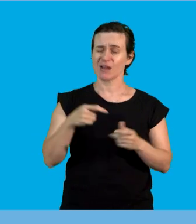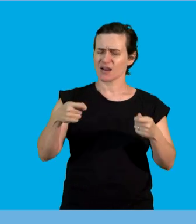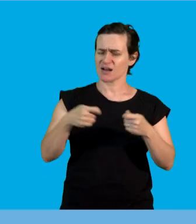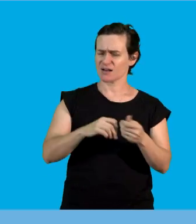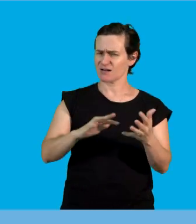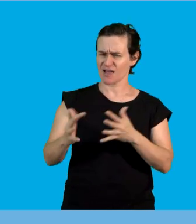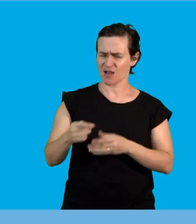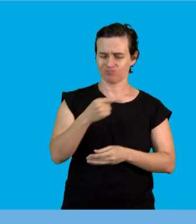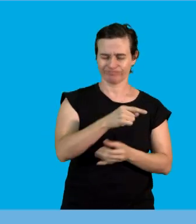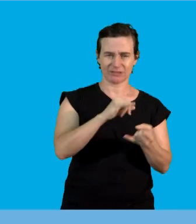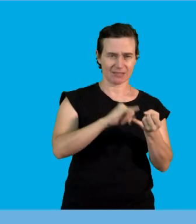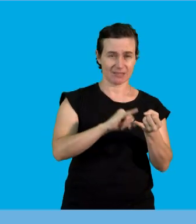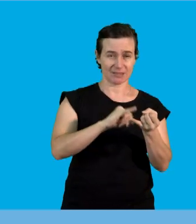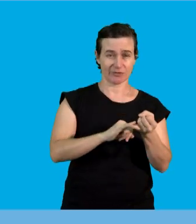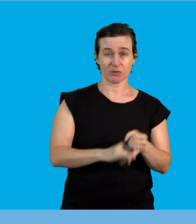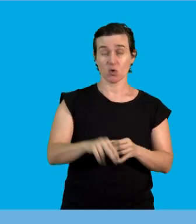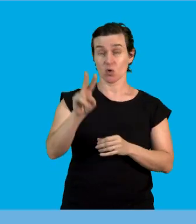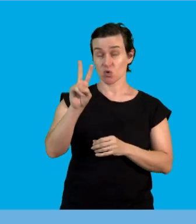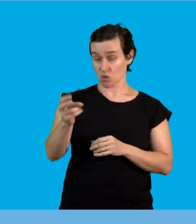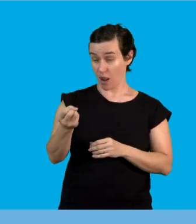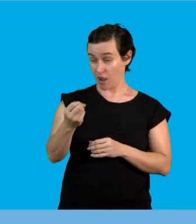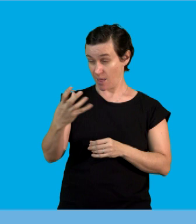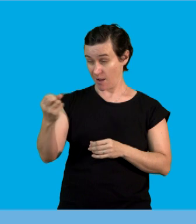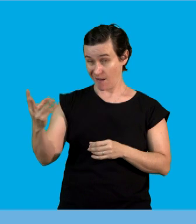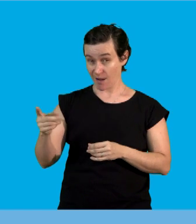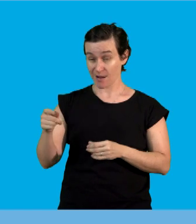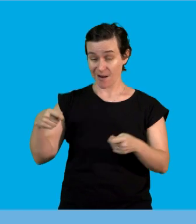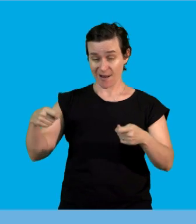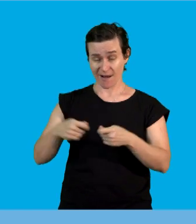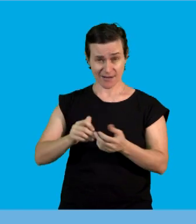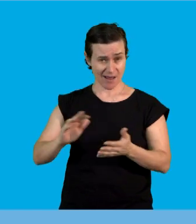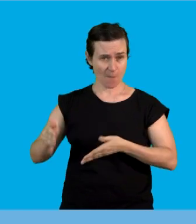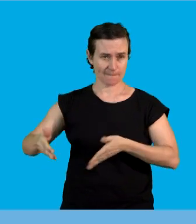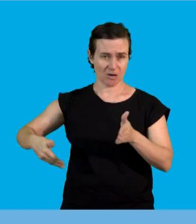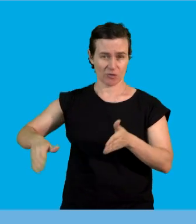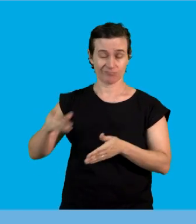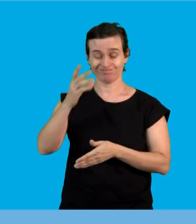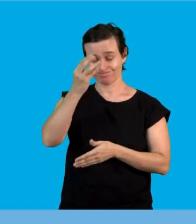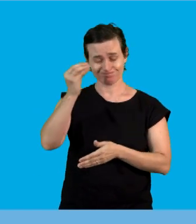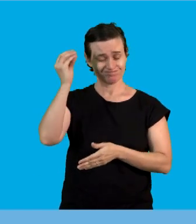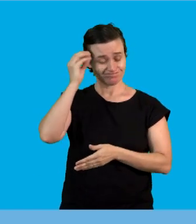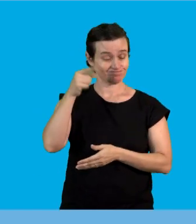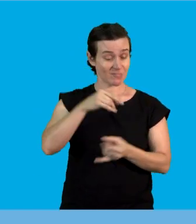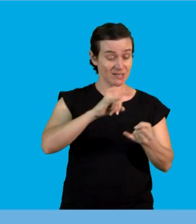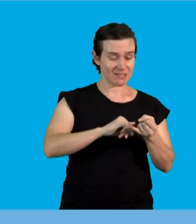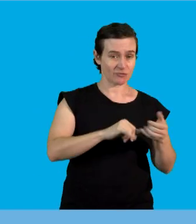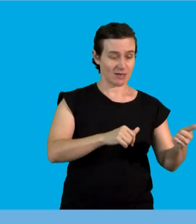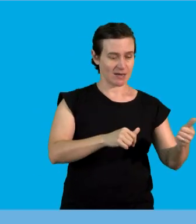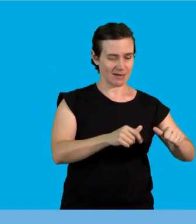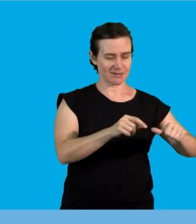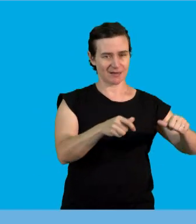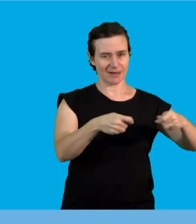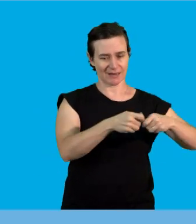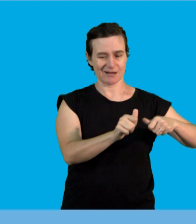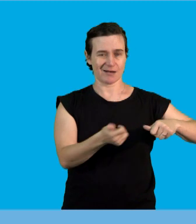two cells are in series and the two light bulbs that are in parallel. Remember, in series, it's one after the other, and the light